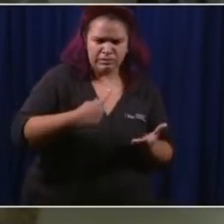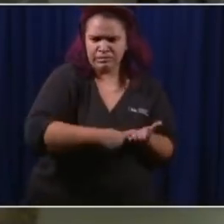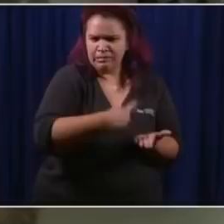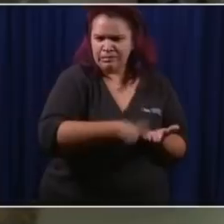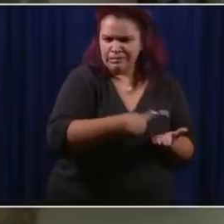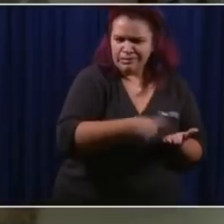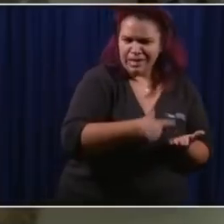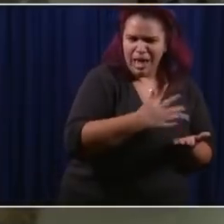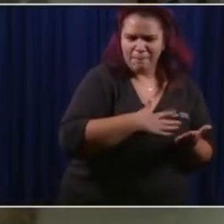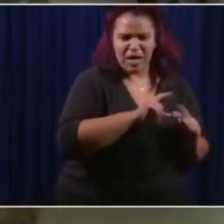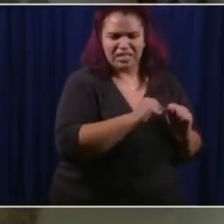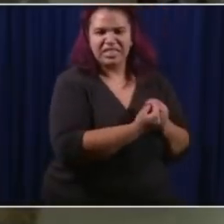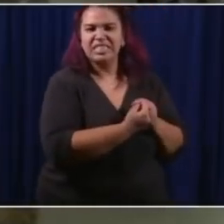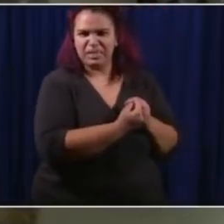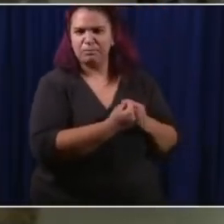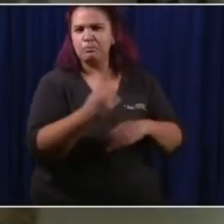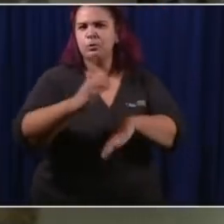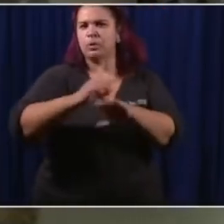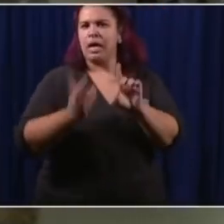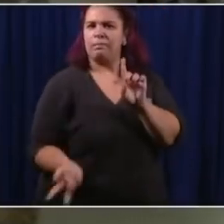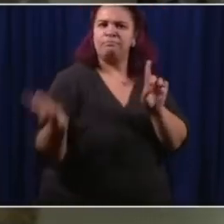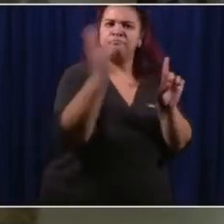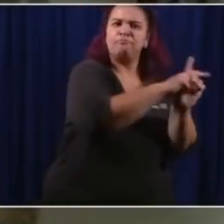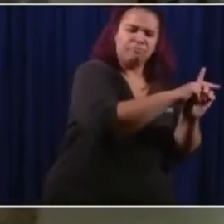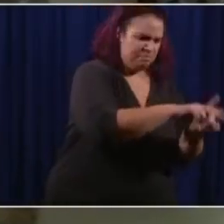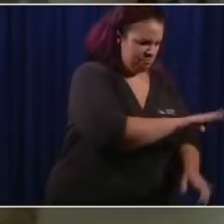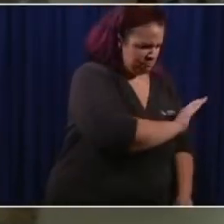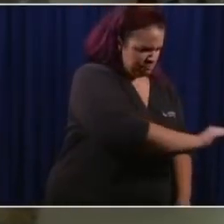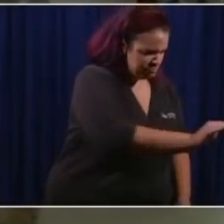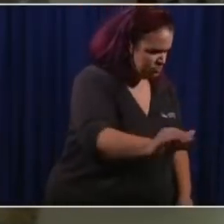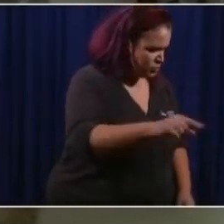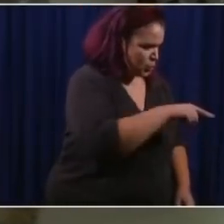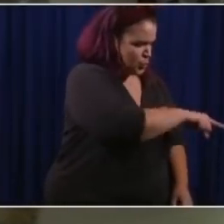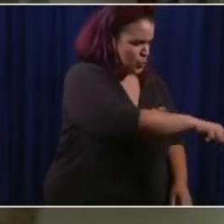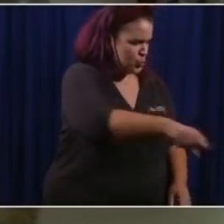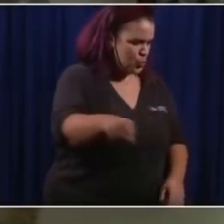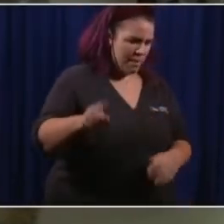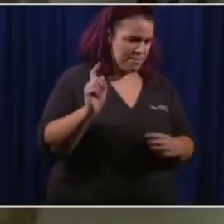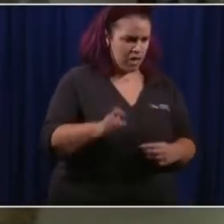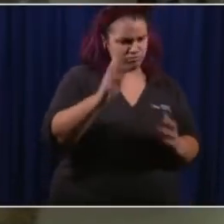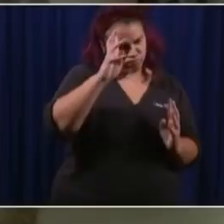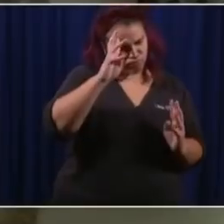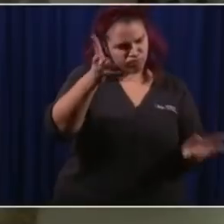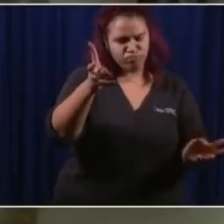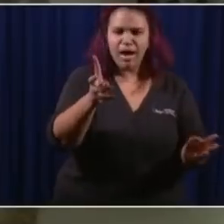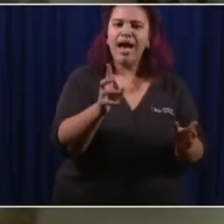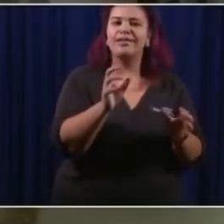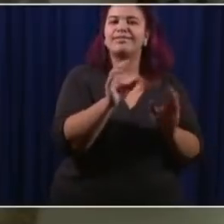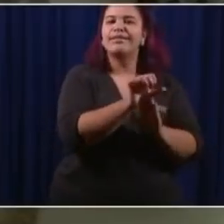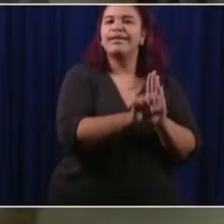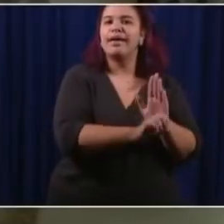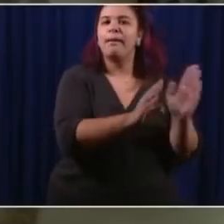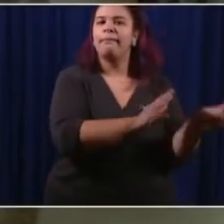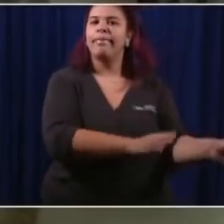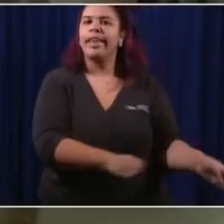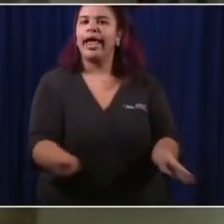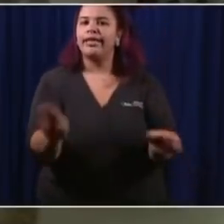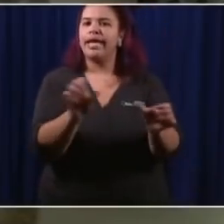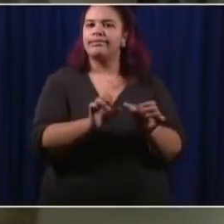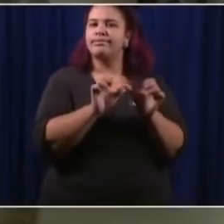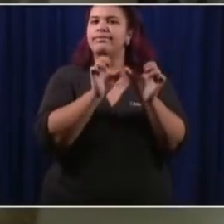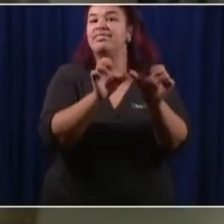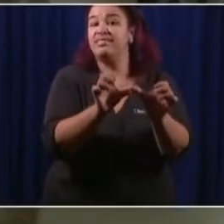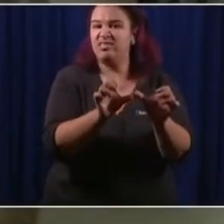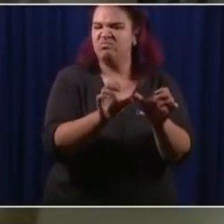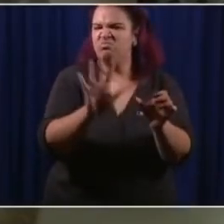with coming up with basically a consistent state plan. In other words, the way these are reported to the